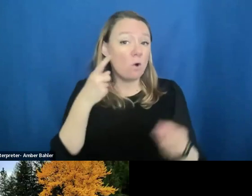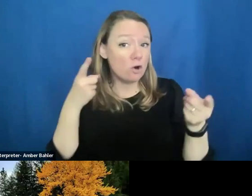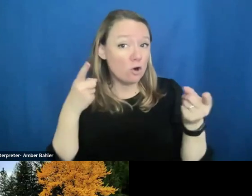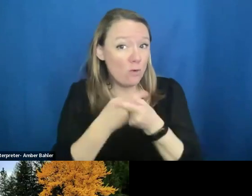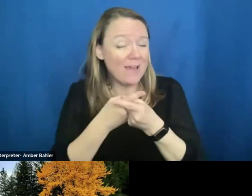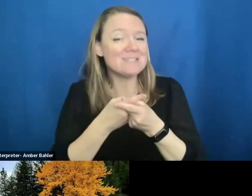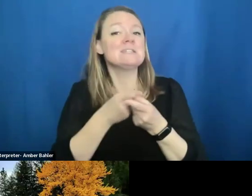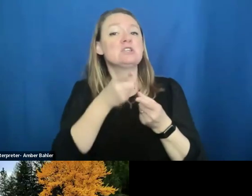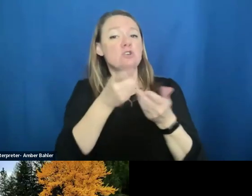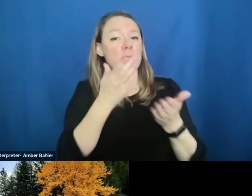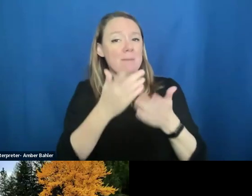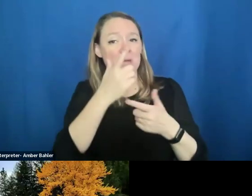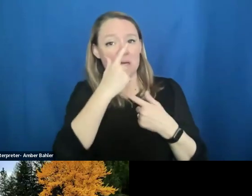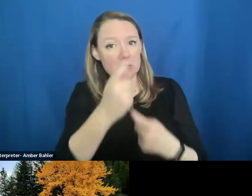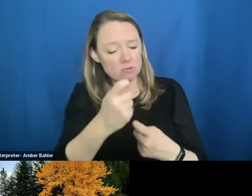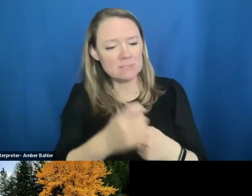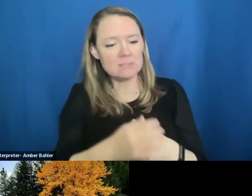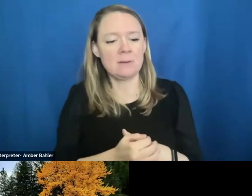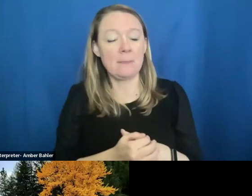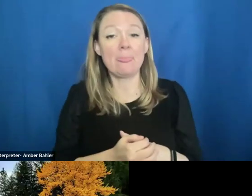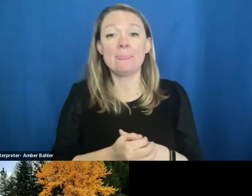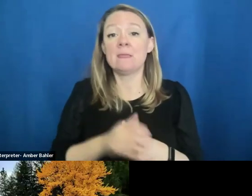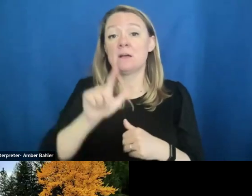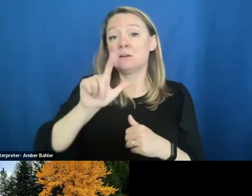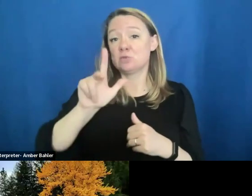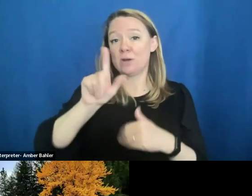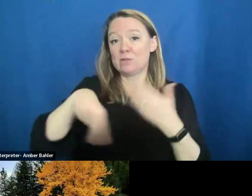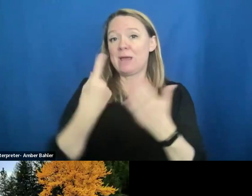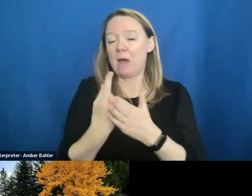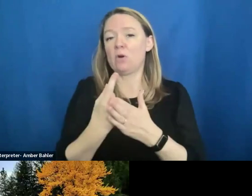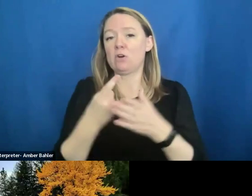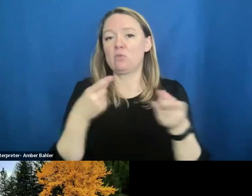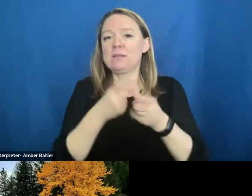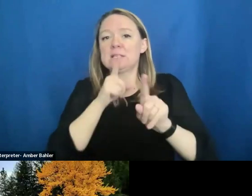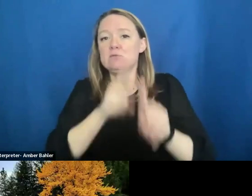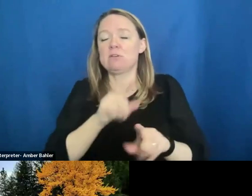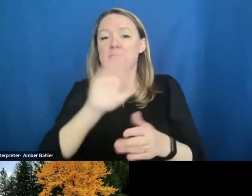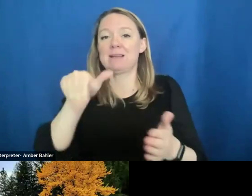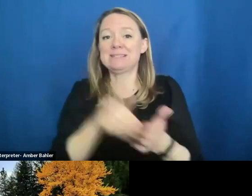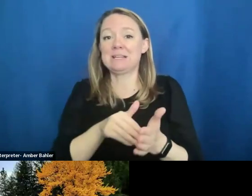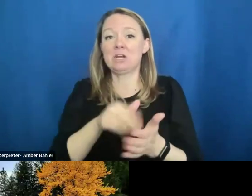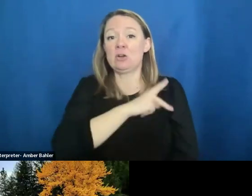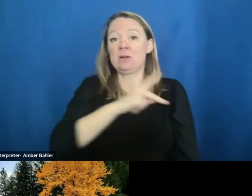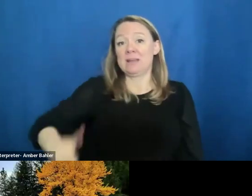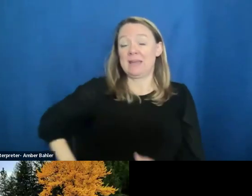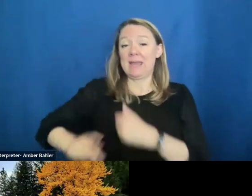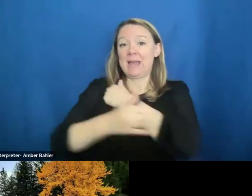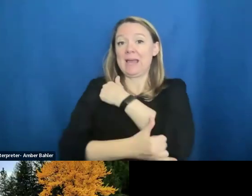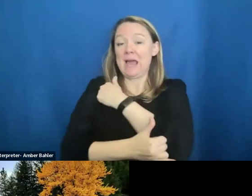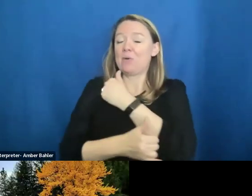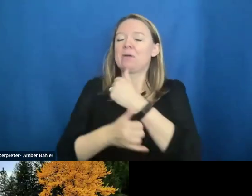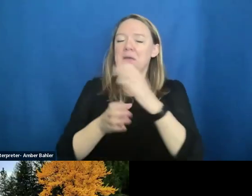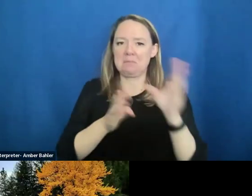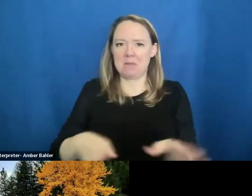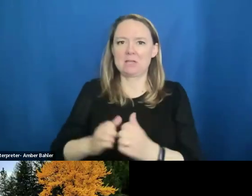most interested in hearing that is the 23-hour crisis response centers. King County is set to open some in the next few days. That'll really give